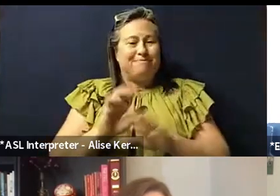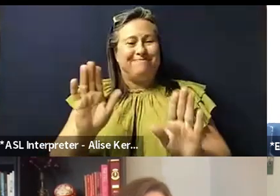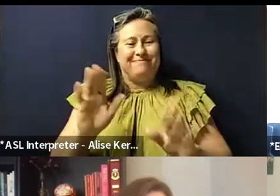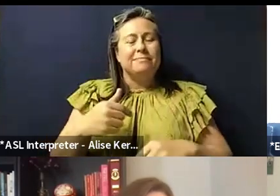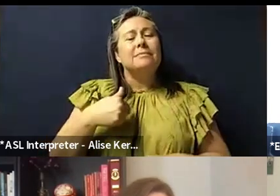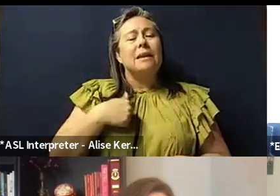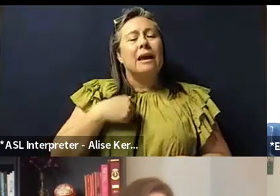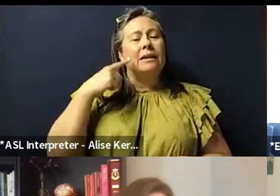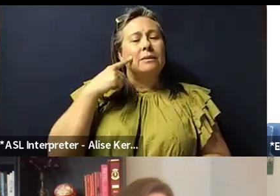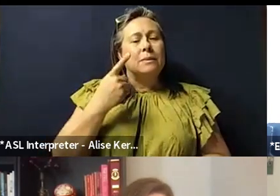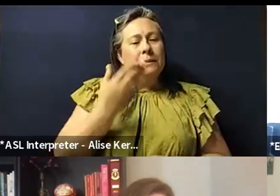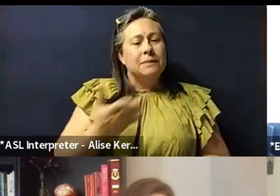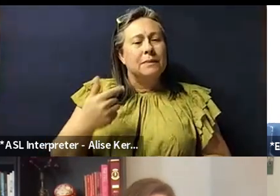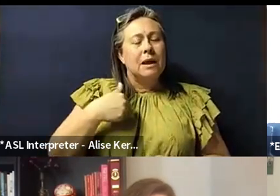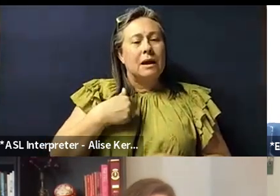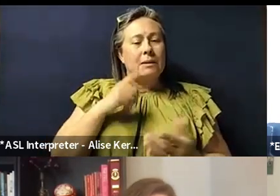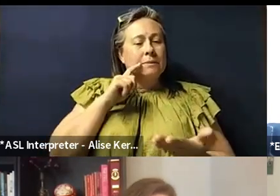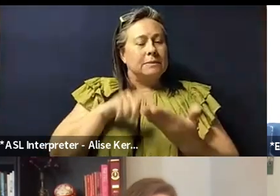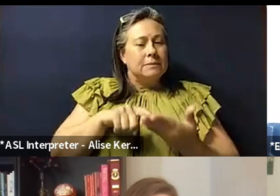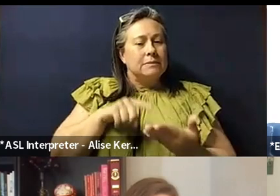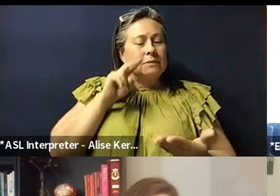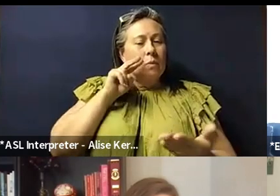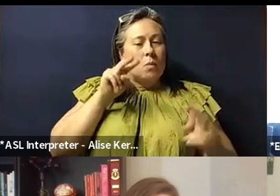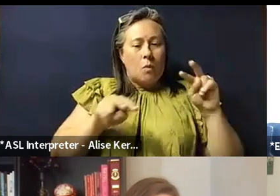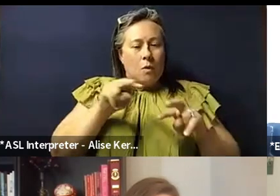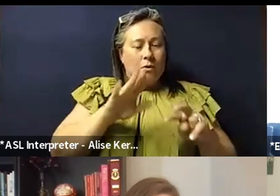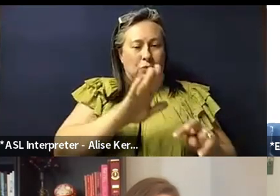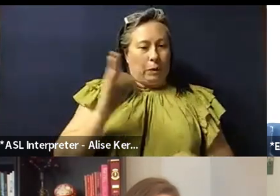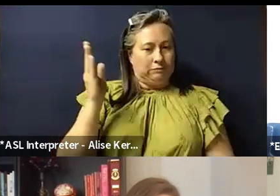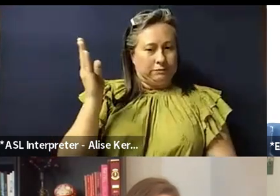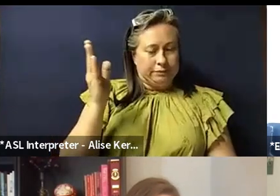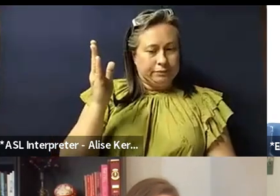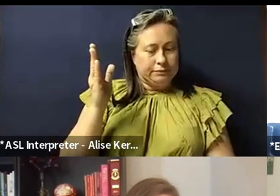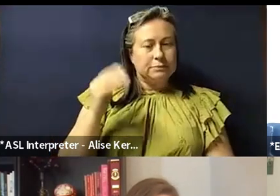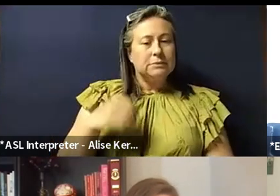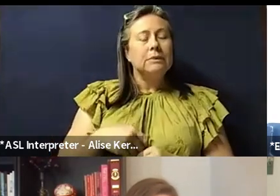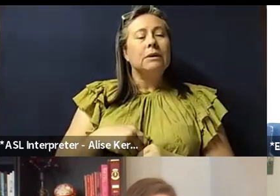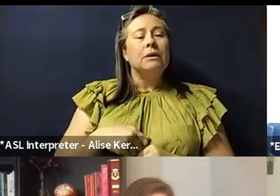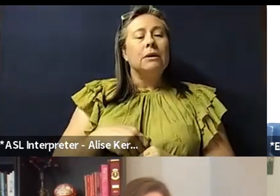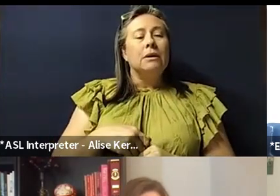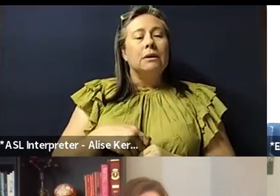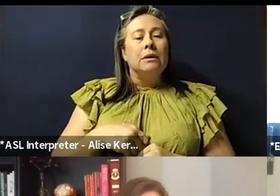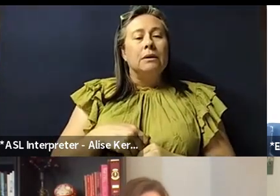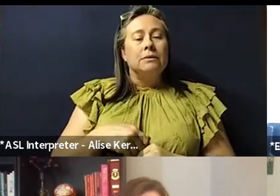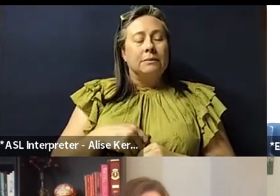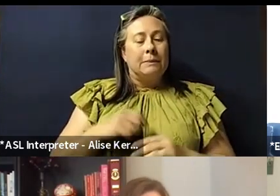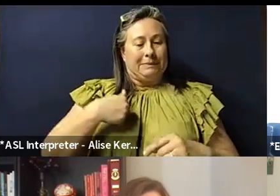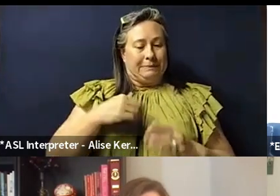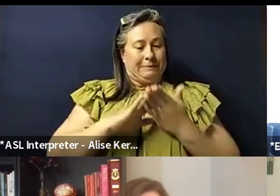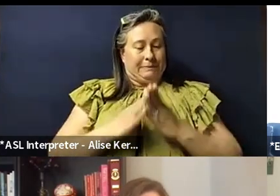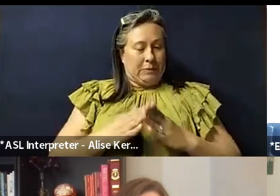But I think one of the things that I noticed when watching your lectures and kind of getting prepared for